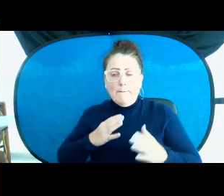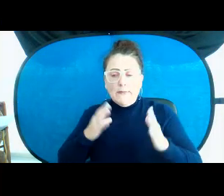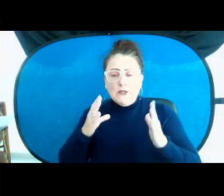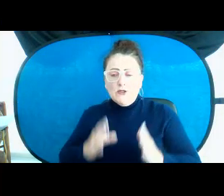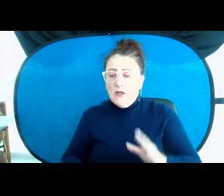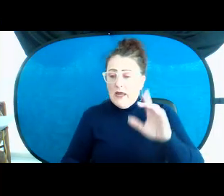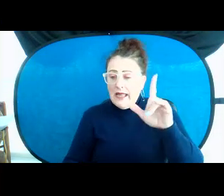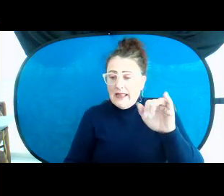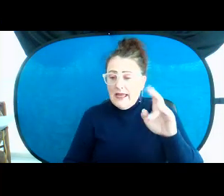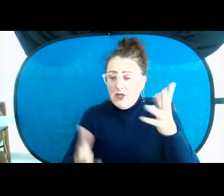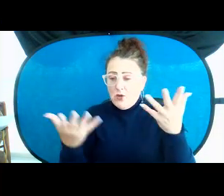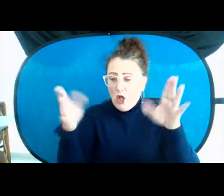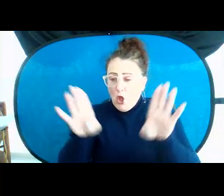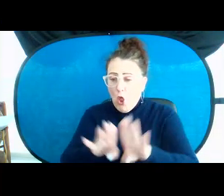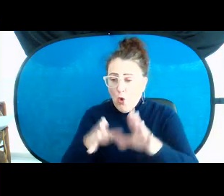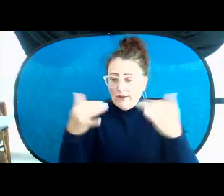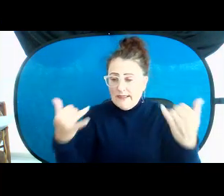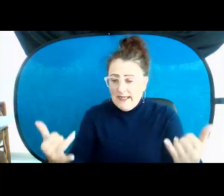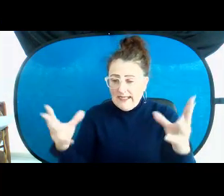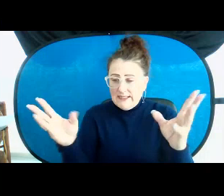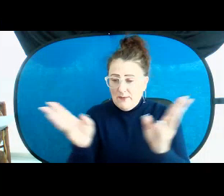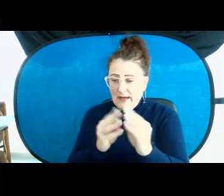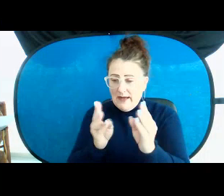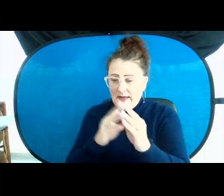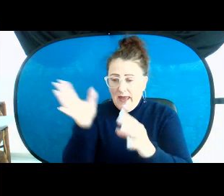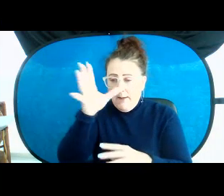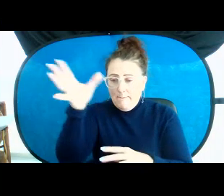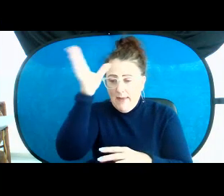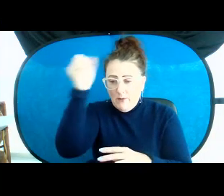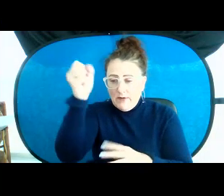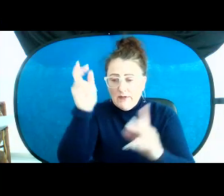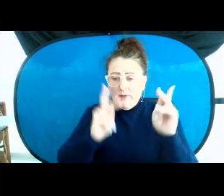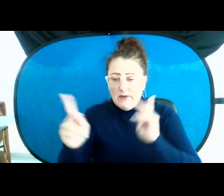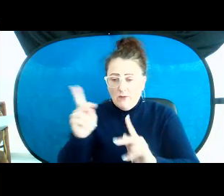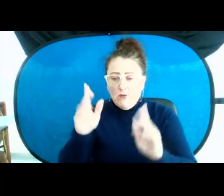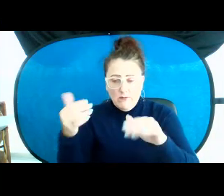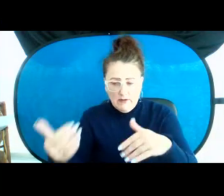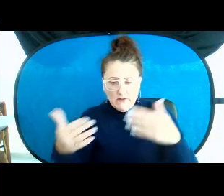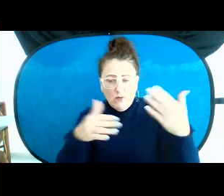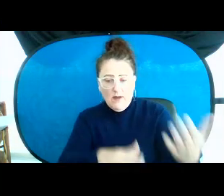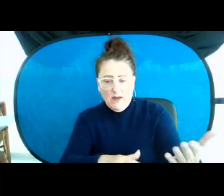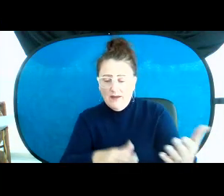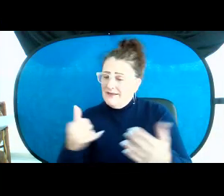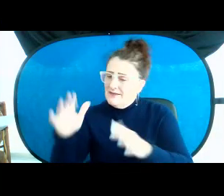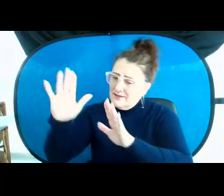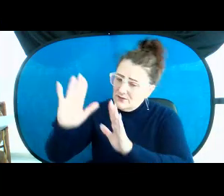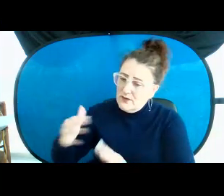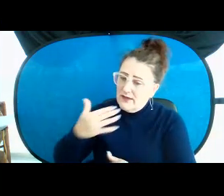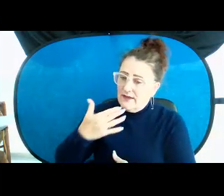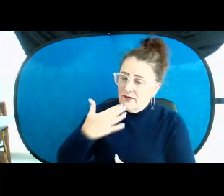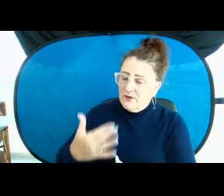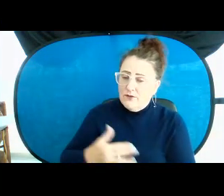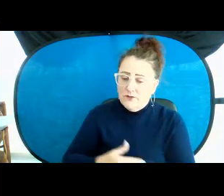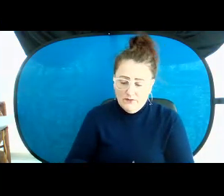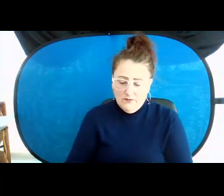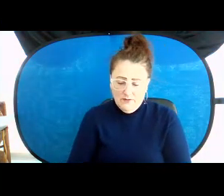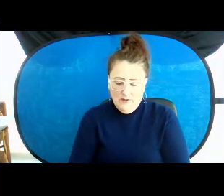close today's meeting in memory of those who have lost their lives on this. Yeah, that'd be great. Thank you. All